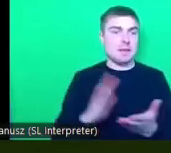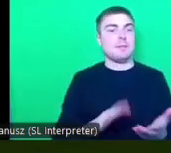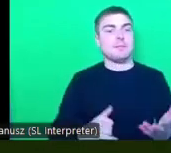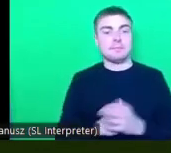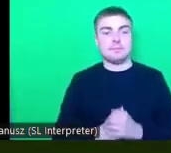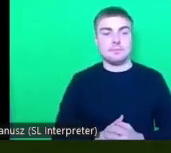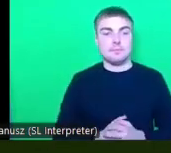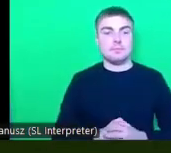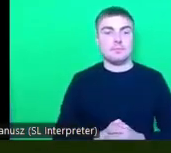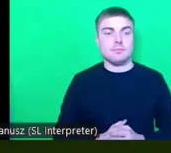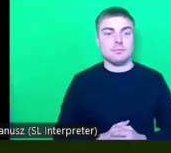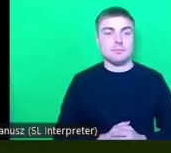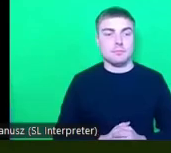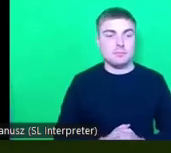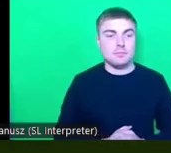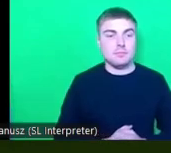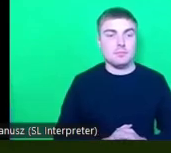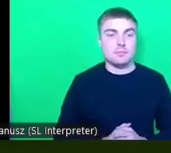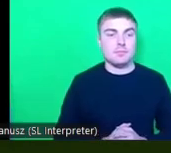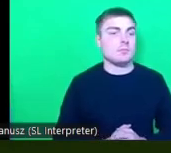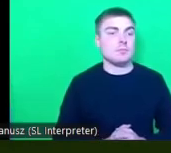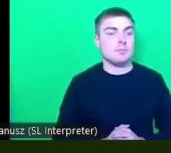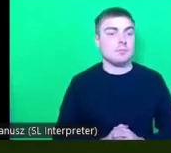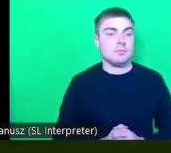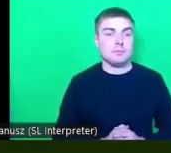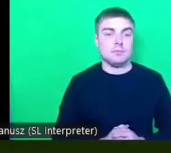So what we did here, during the early years, we could